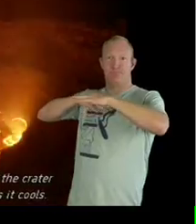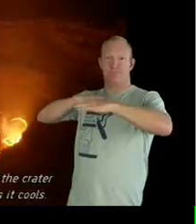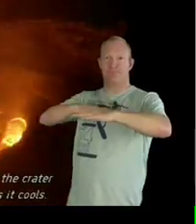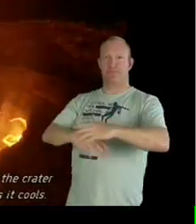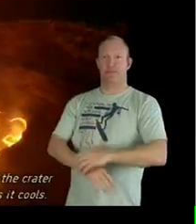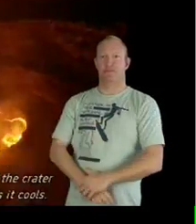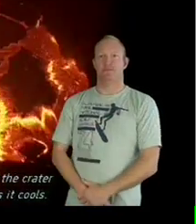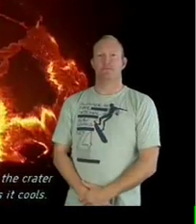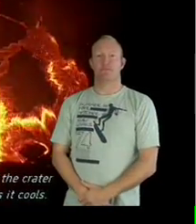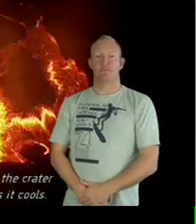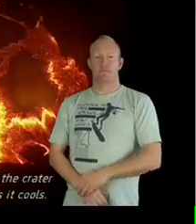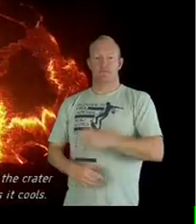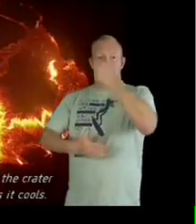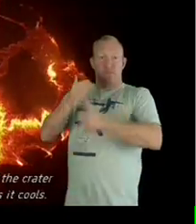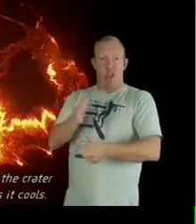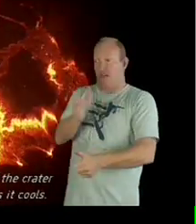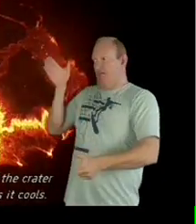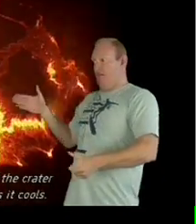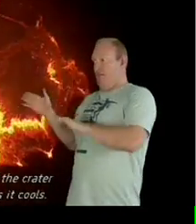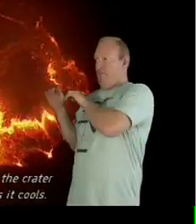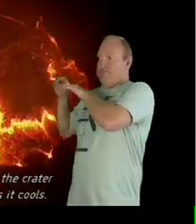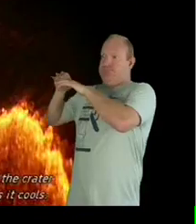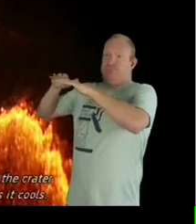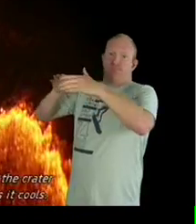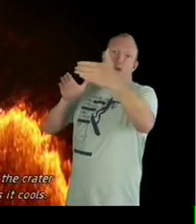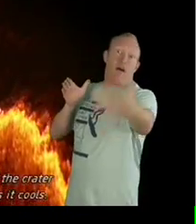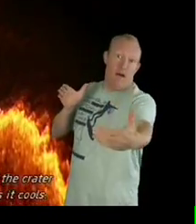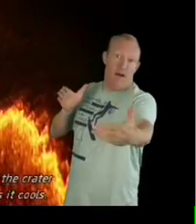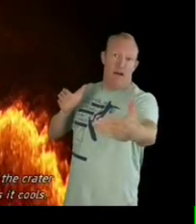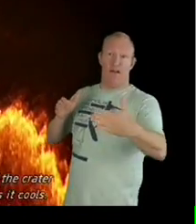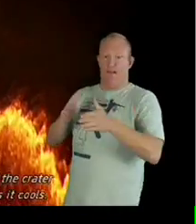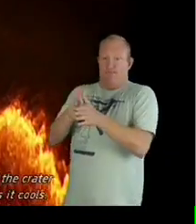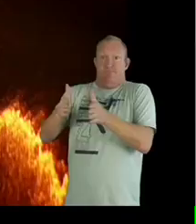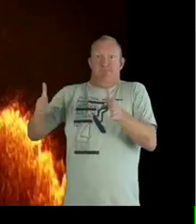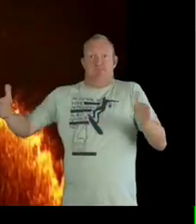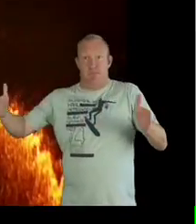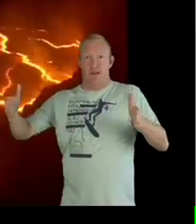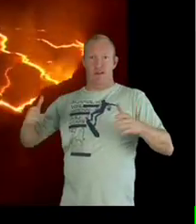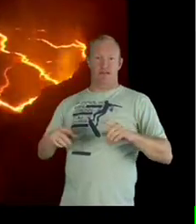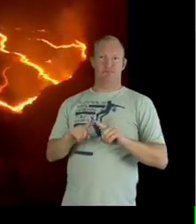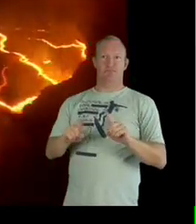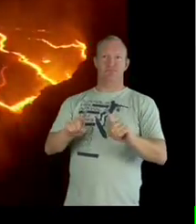It wells up on one side of the crater and forms a dark crust as it cools.